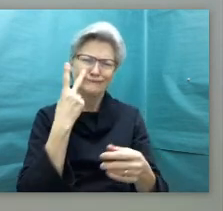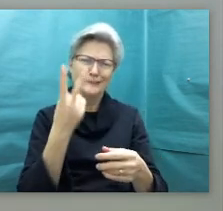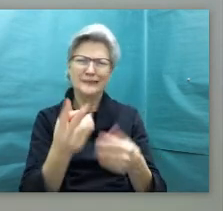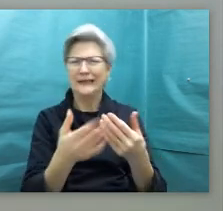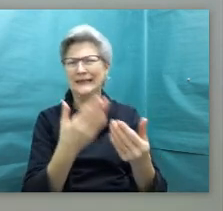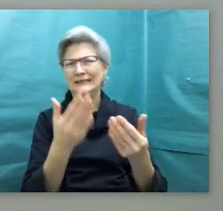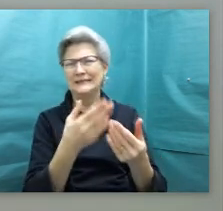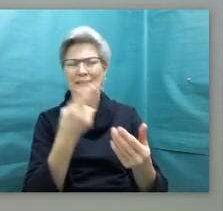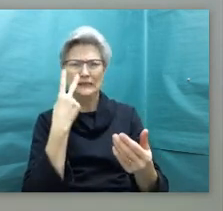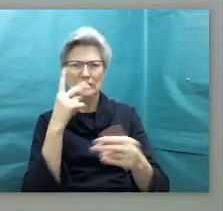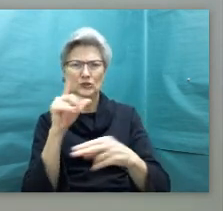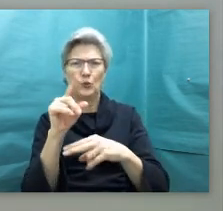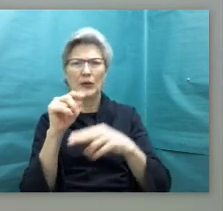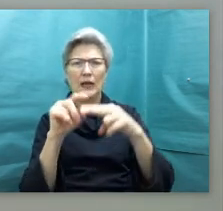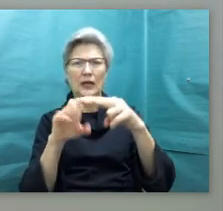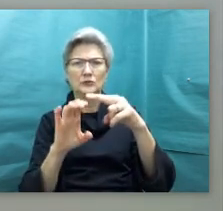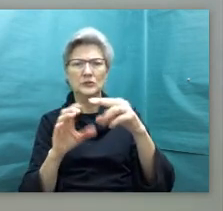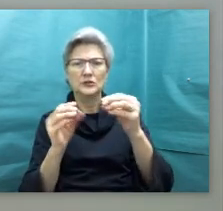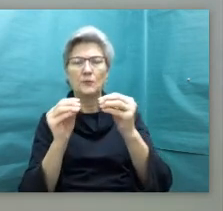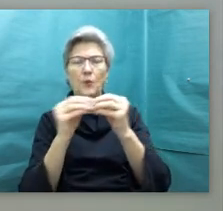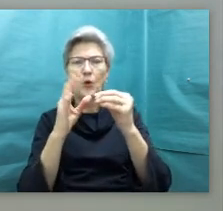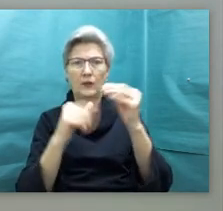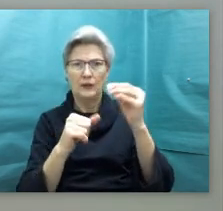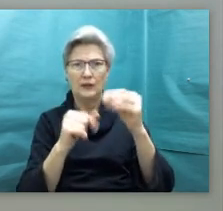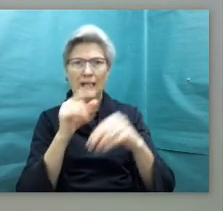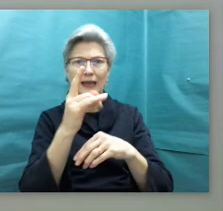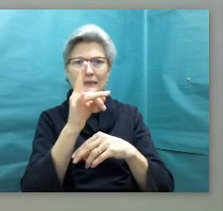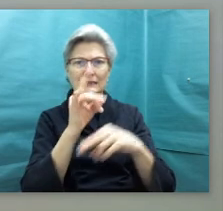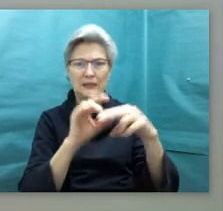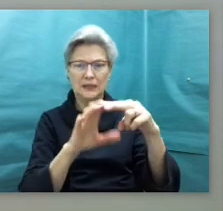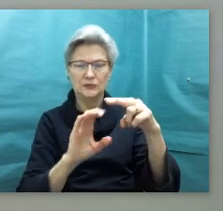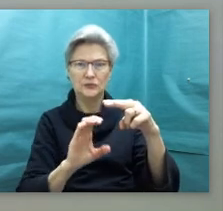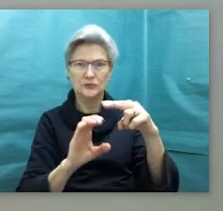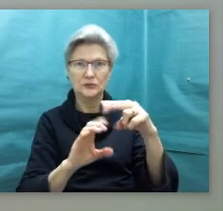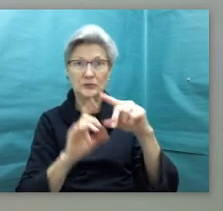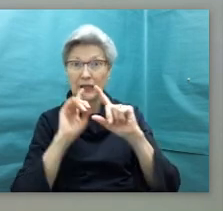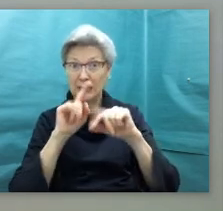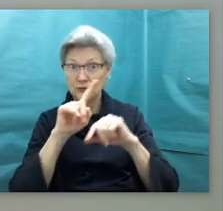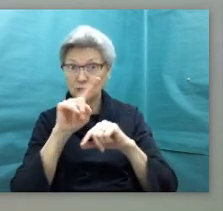that 20/100ths is greater than 18/100ths. So to